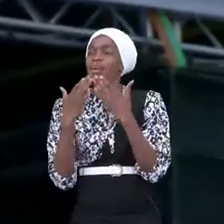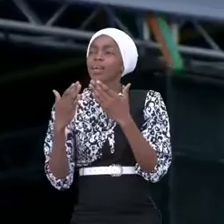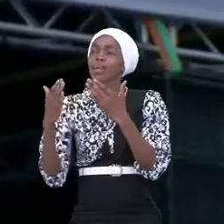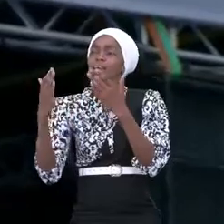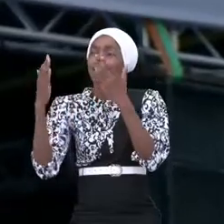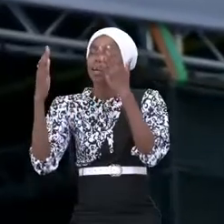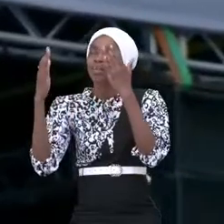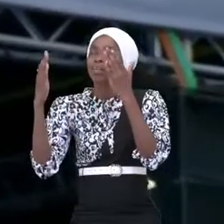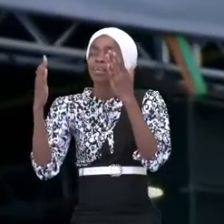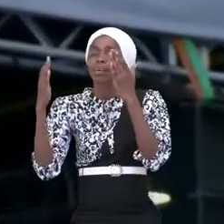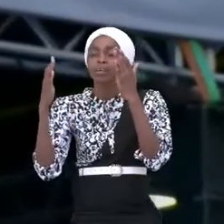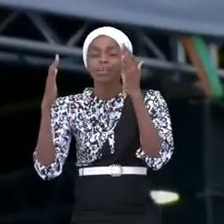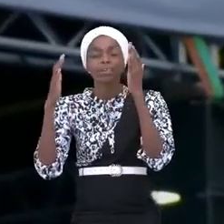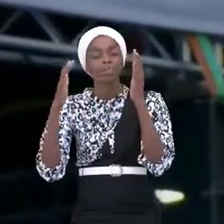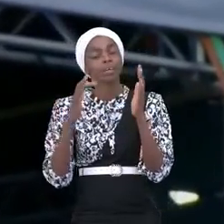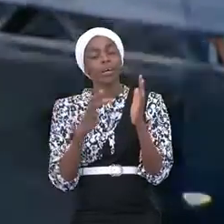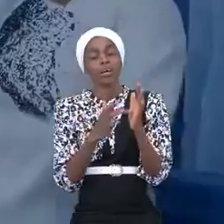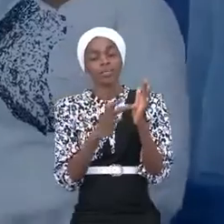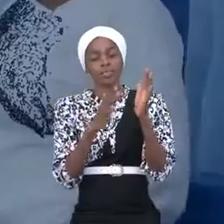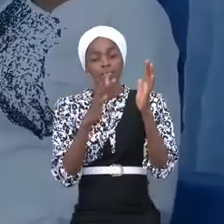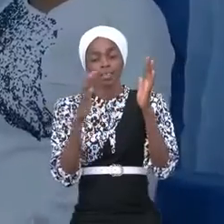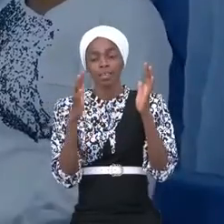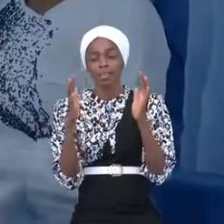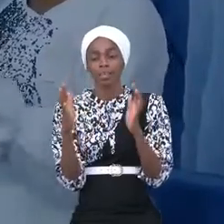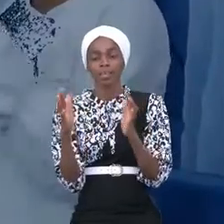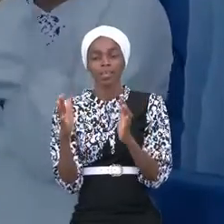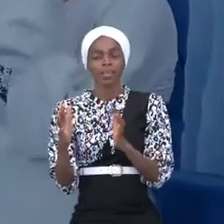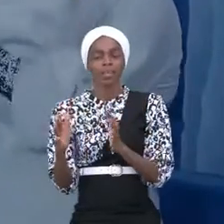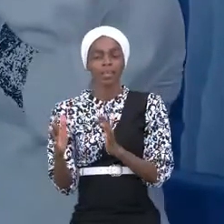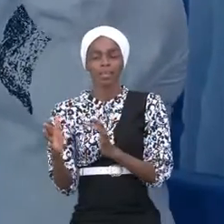here. Thank you.